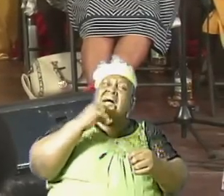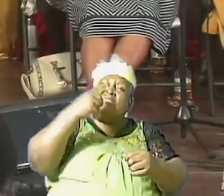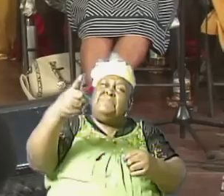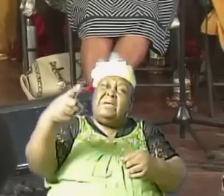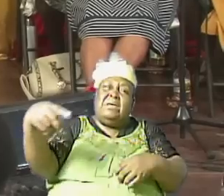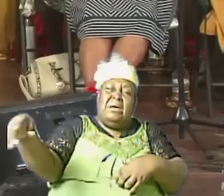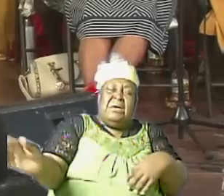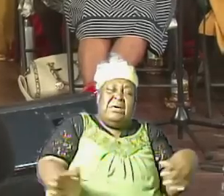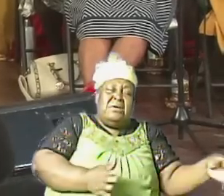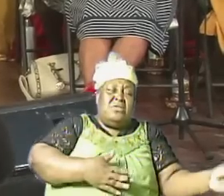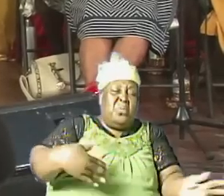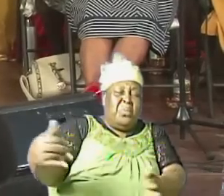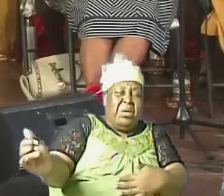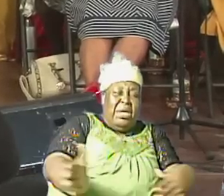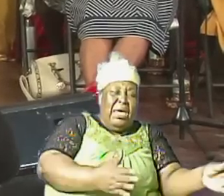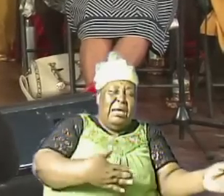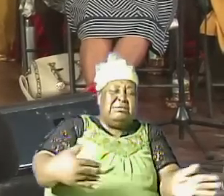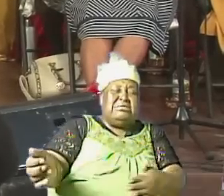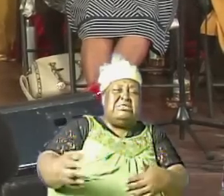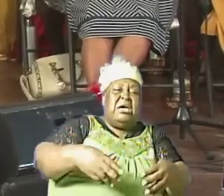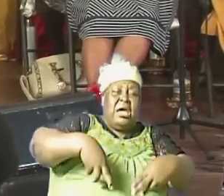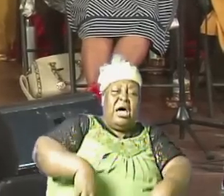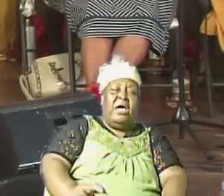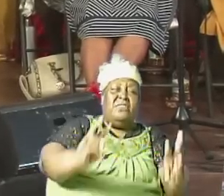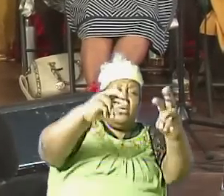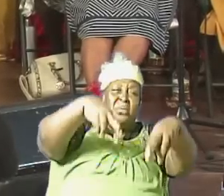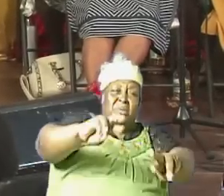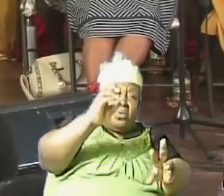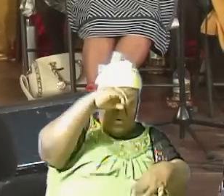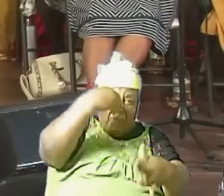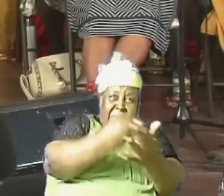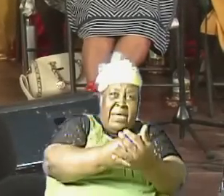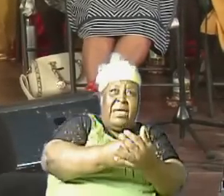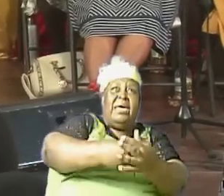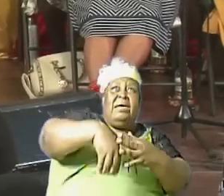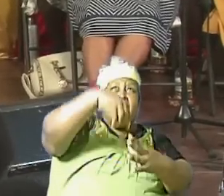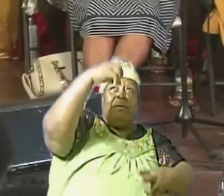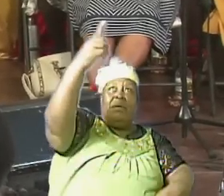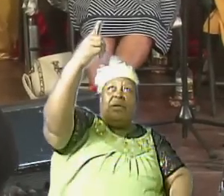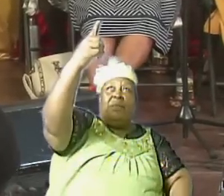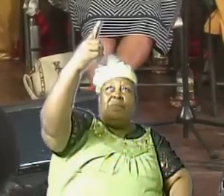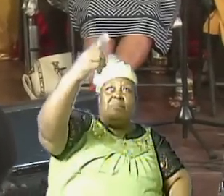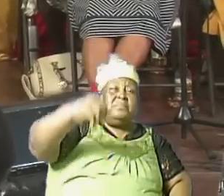the wind and the waves obey him.